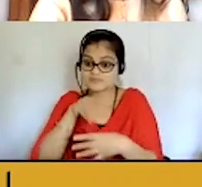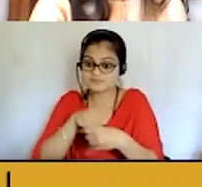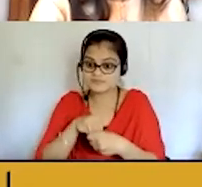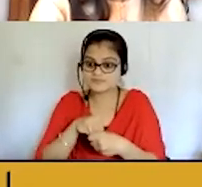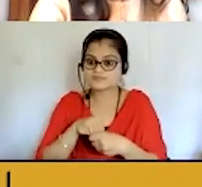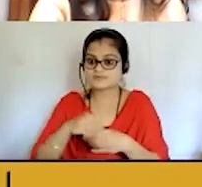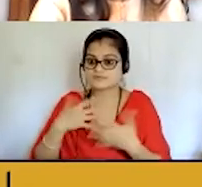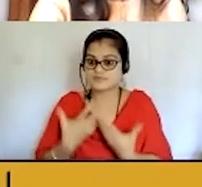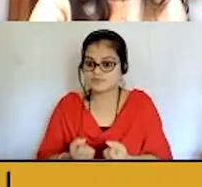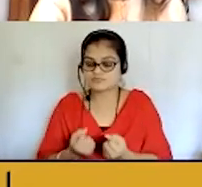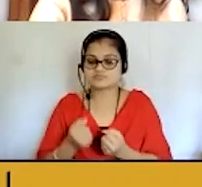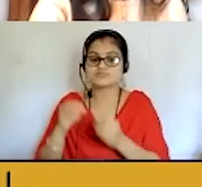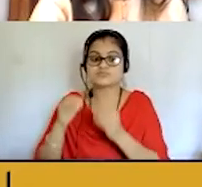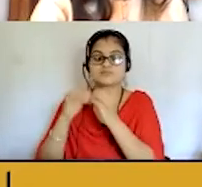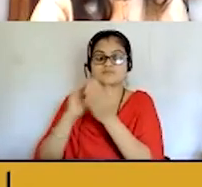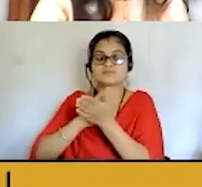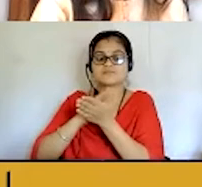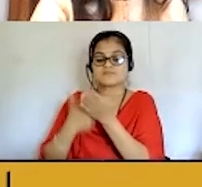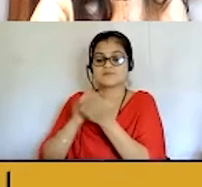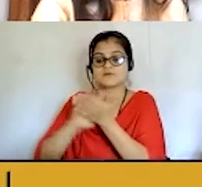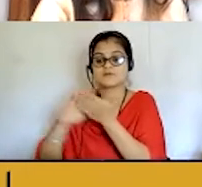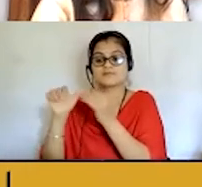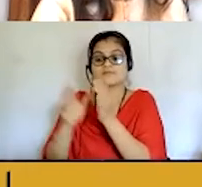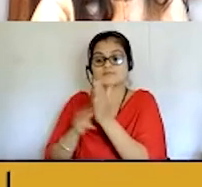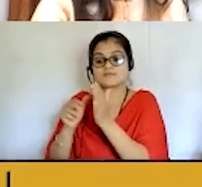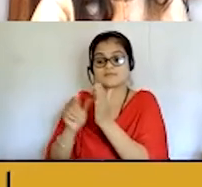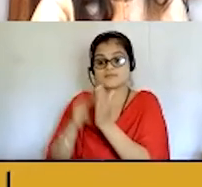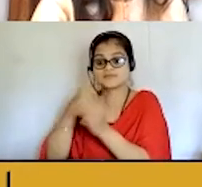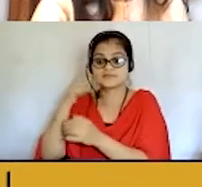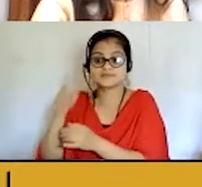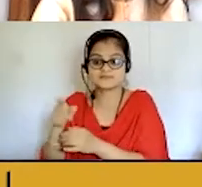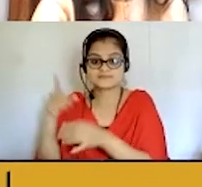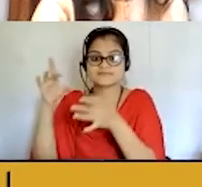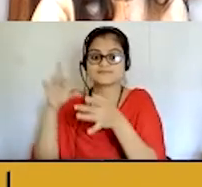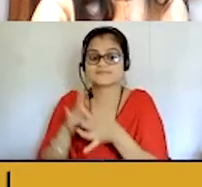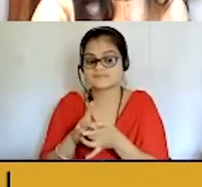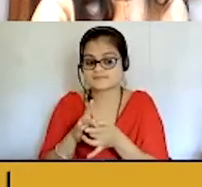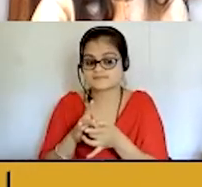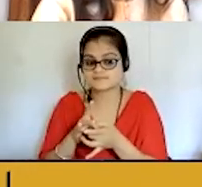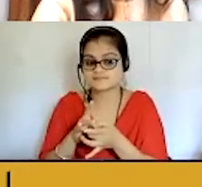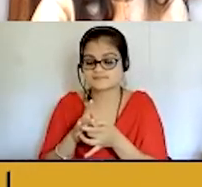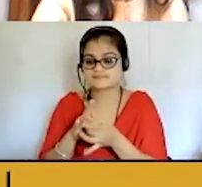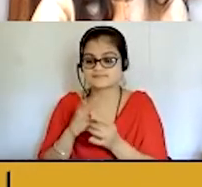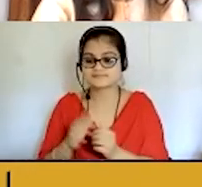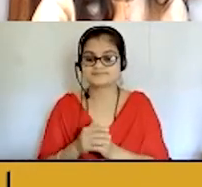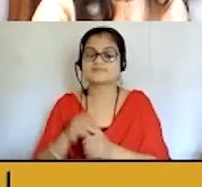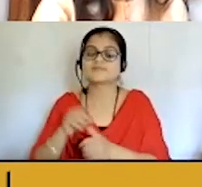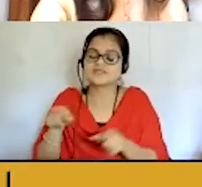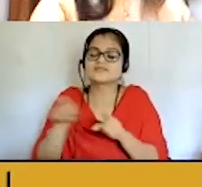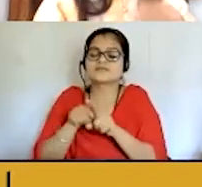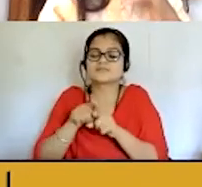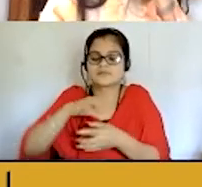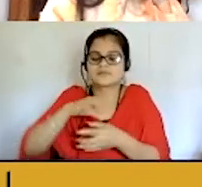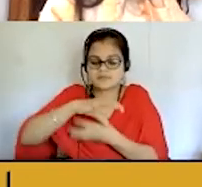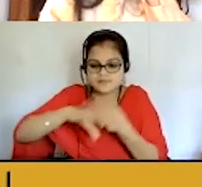tribute to Brahmani. So that was really the mix. And again, kept it